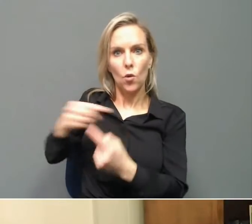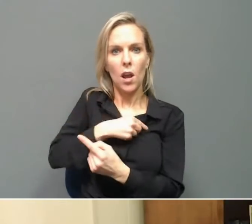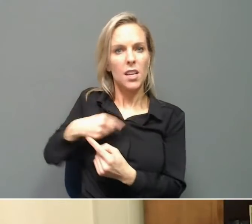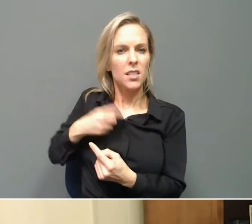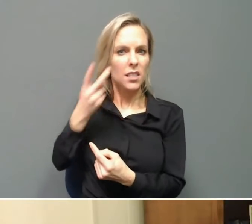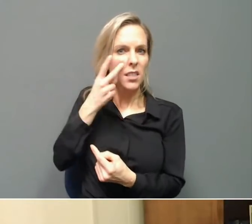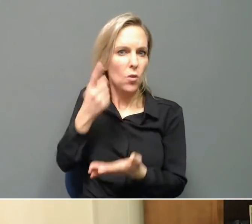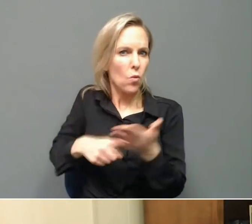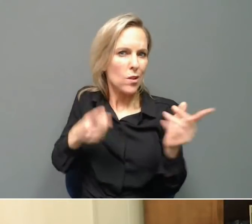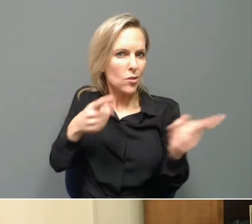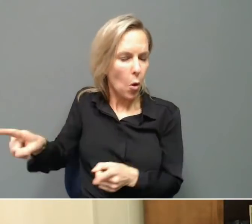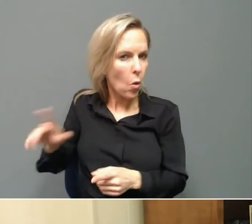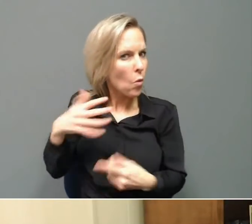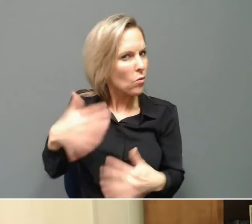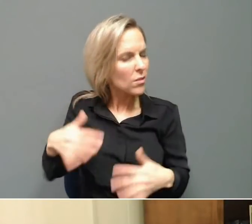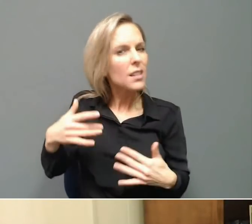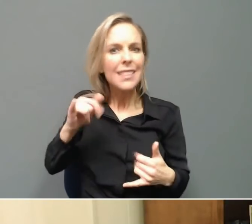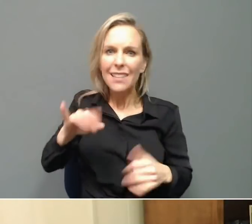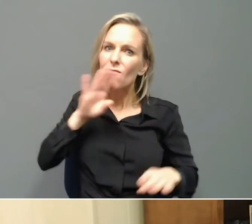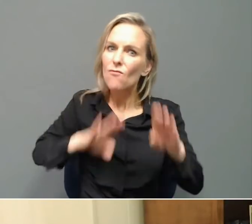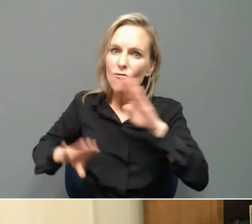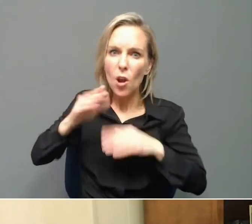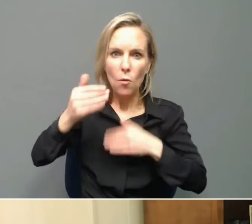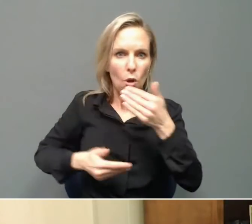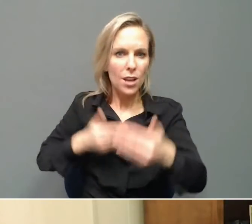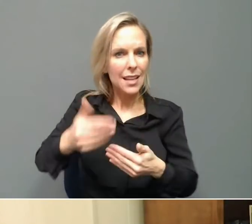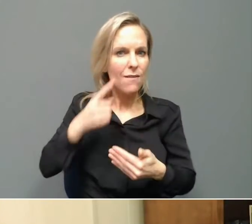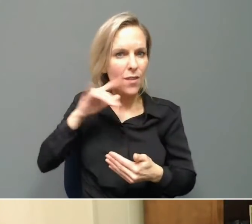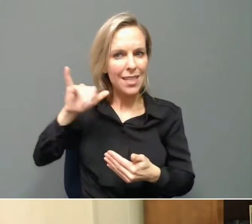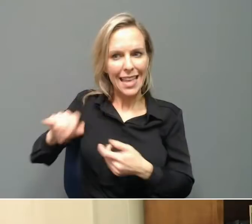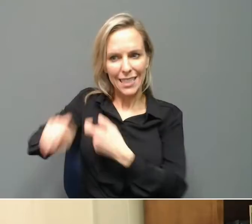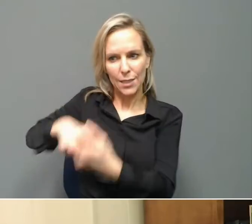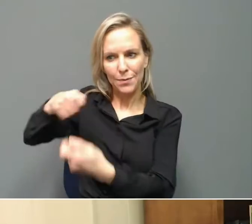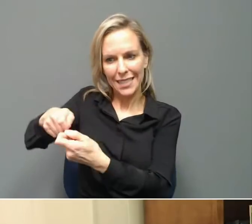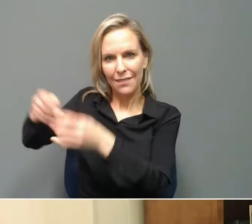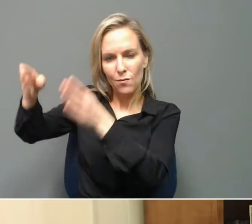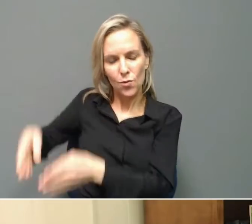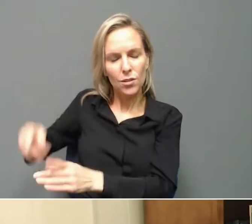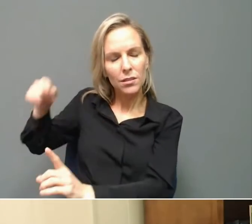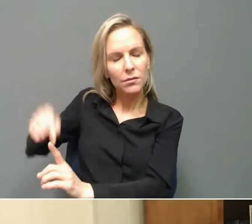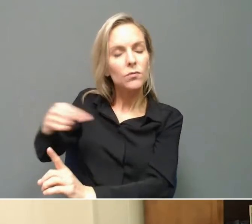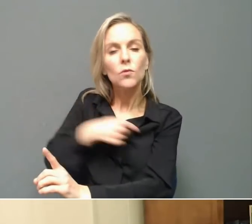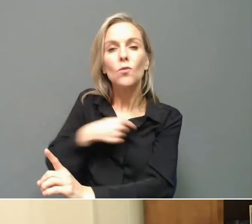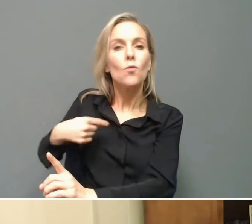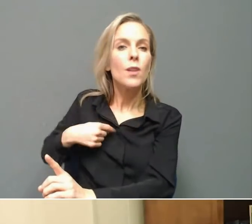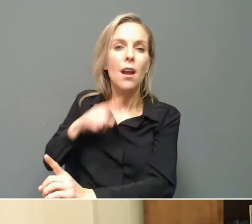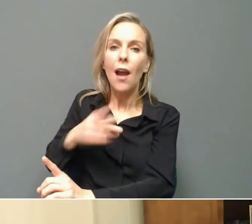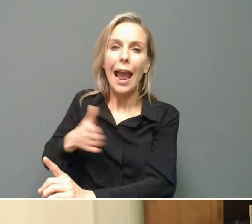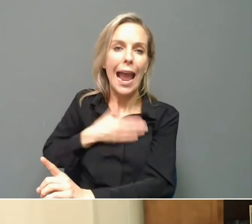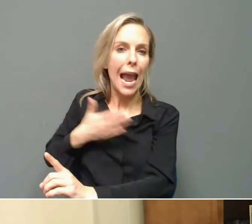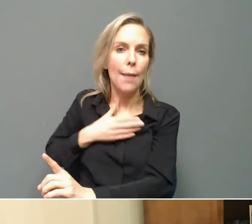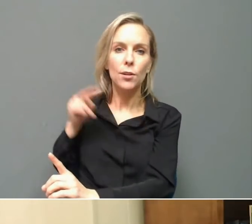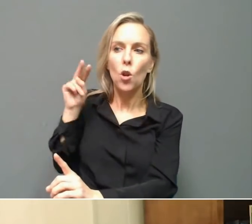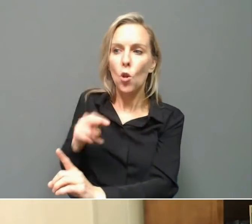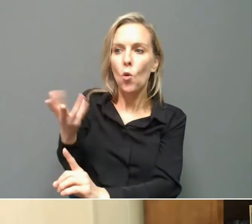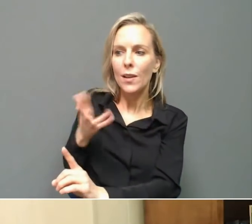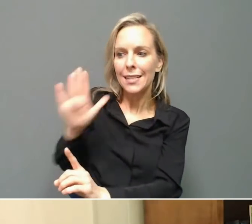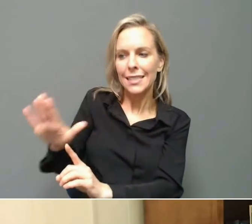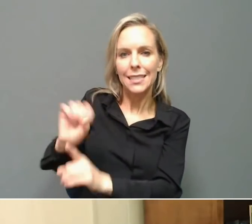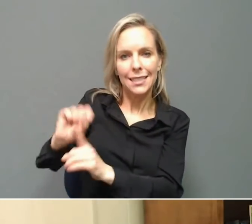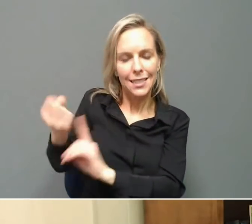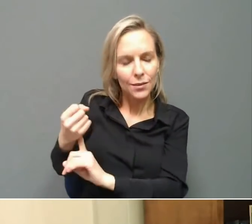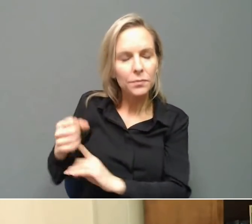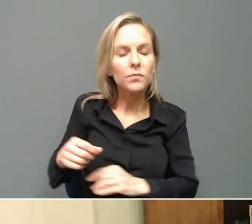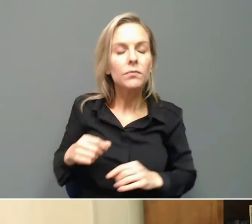like an incredibly frustrating process for that gentleman, and we are happy to take a look at his claim. As far as